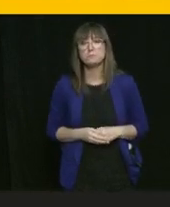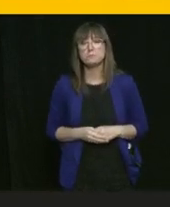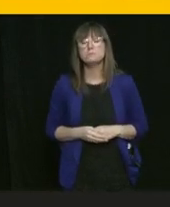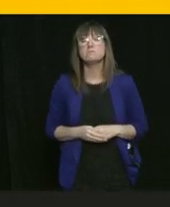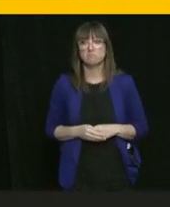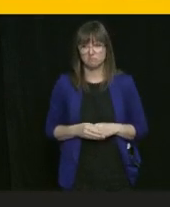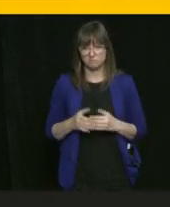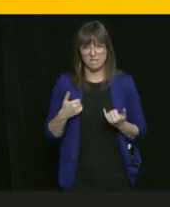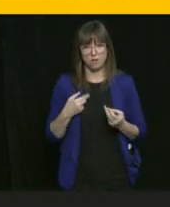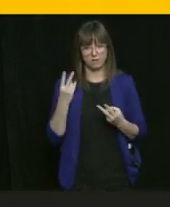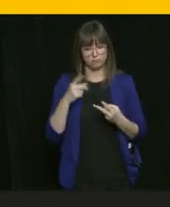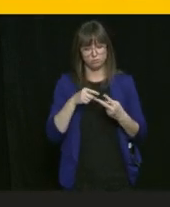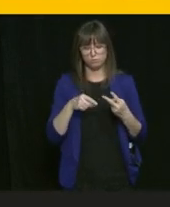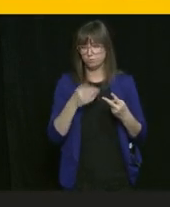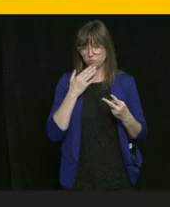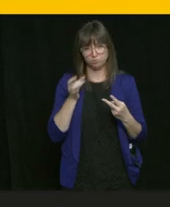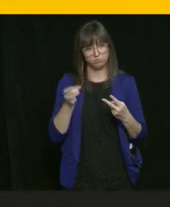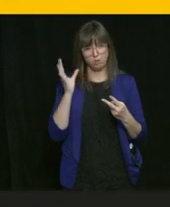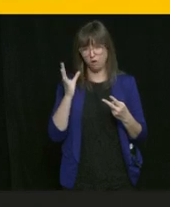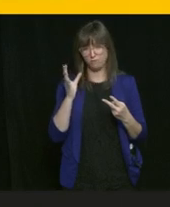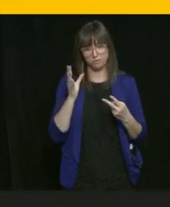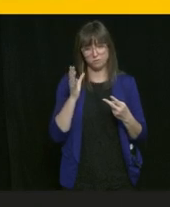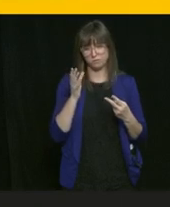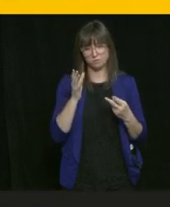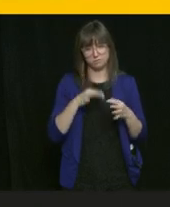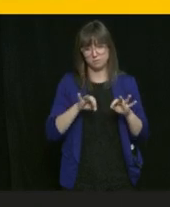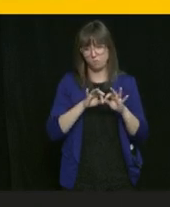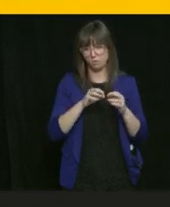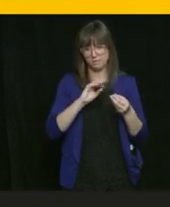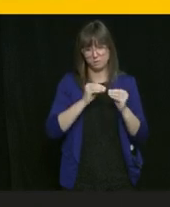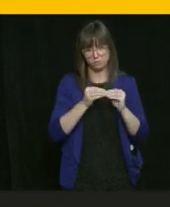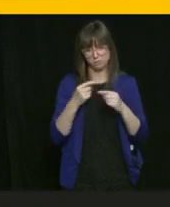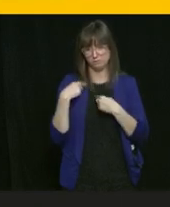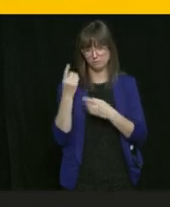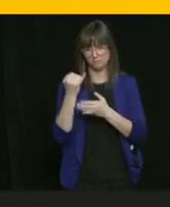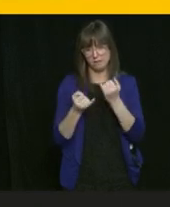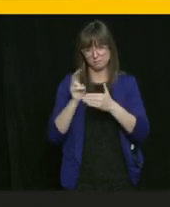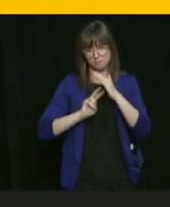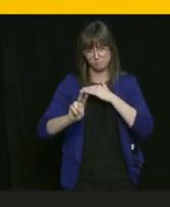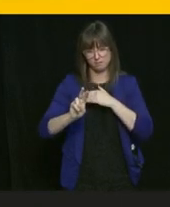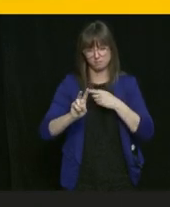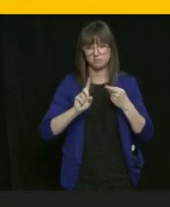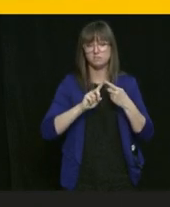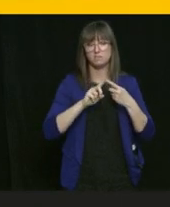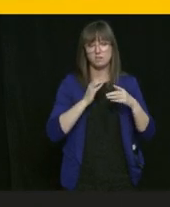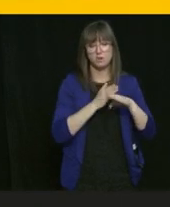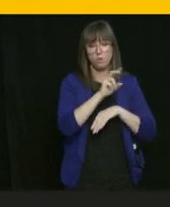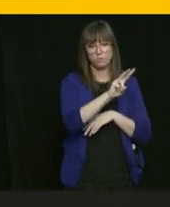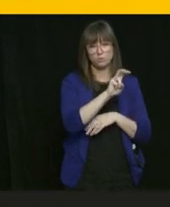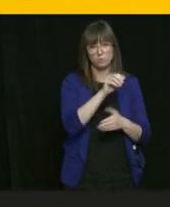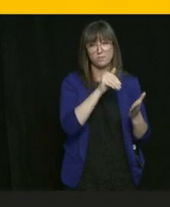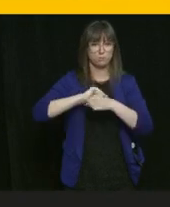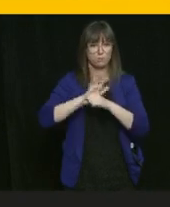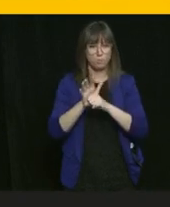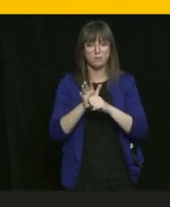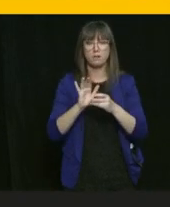two tragic milestones since the last detailed epidemiological update. We have diagnosed over 200,000 cases